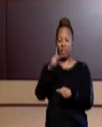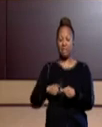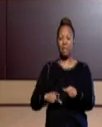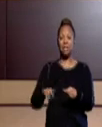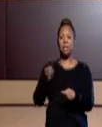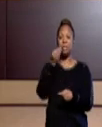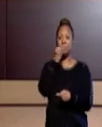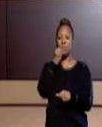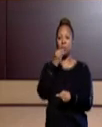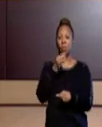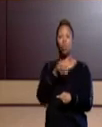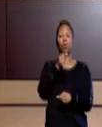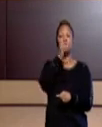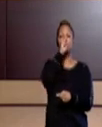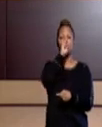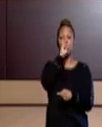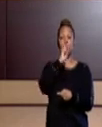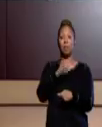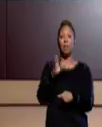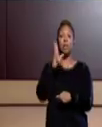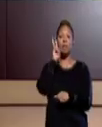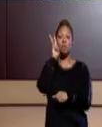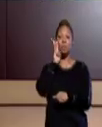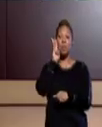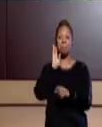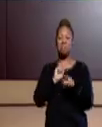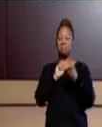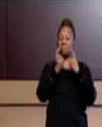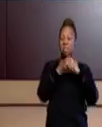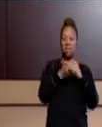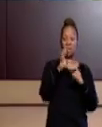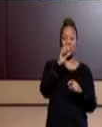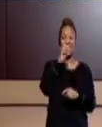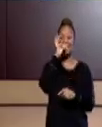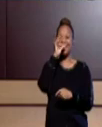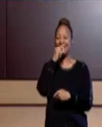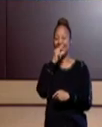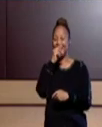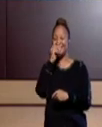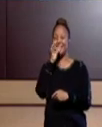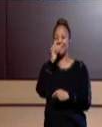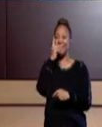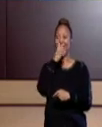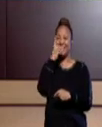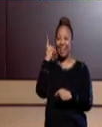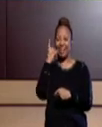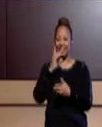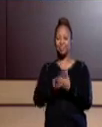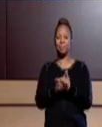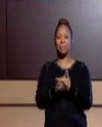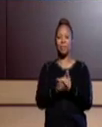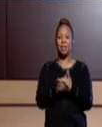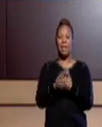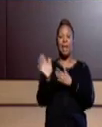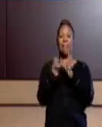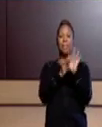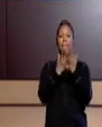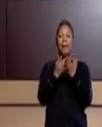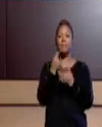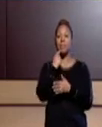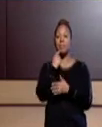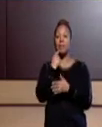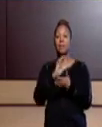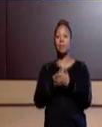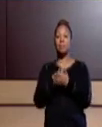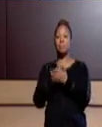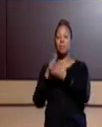meat nor drink his wine. Change their diet. Mm. Change their diet. Change their diet. And the Bible says when they